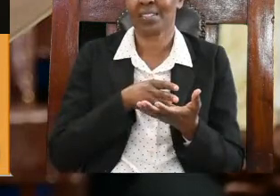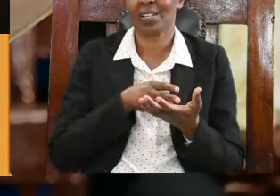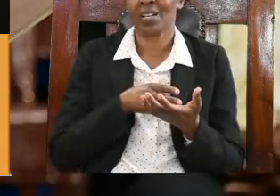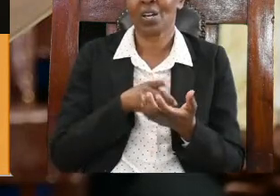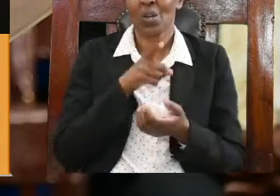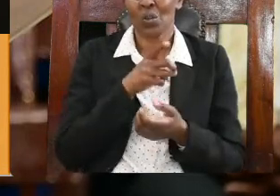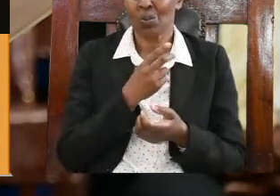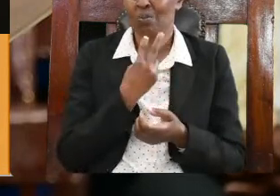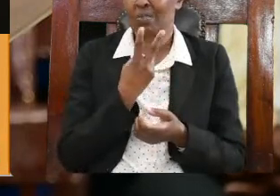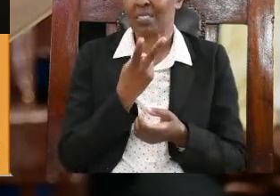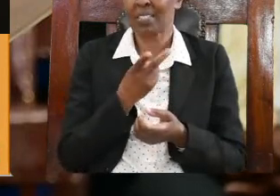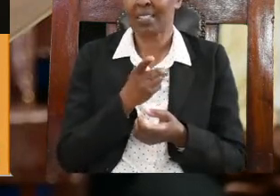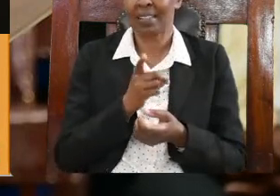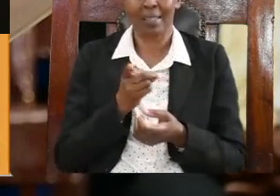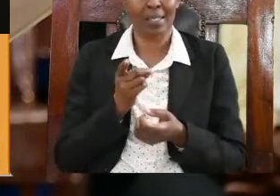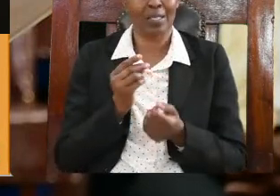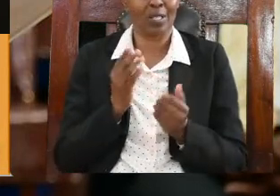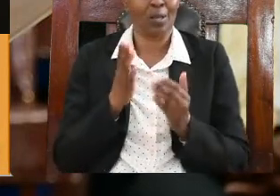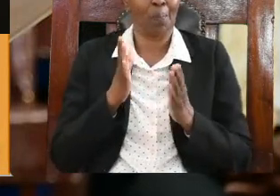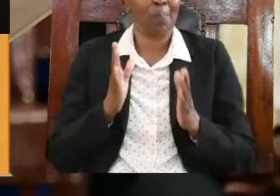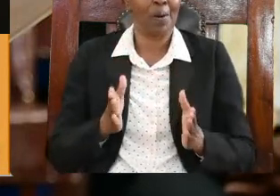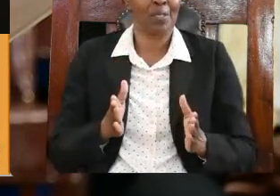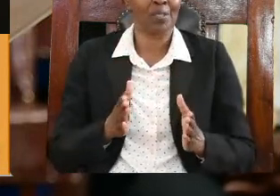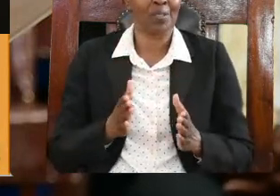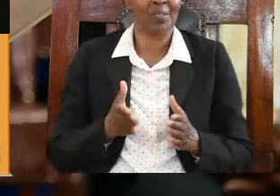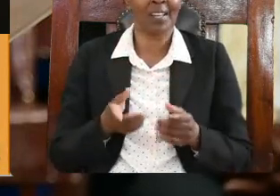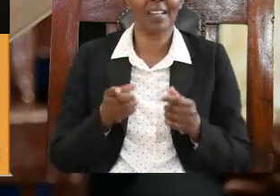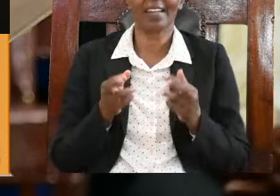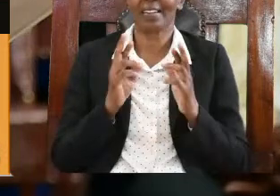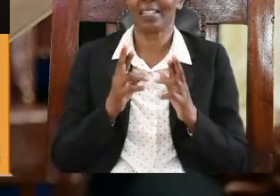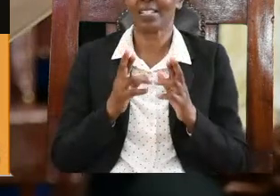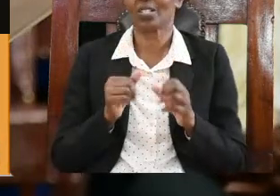see that this person is out there to finish me.